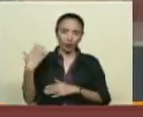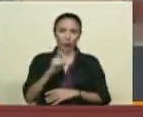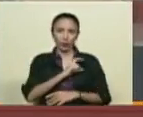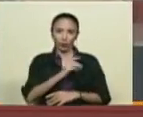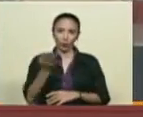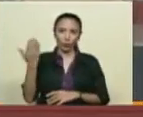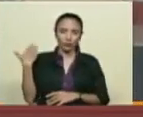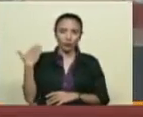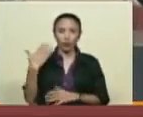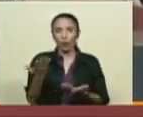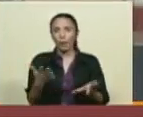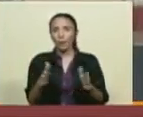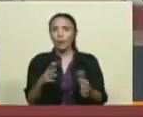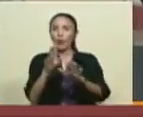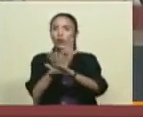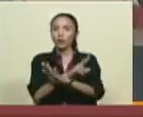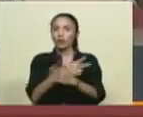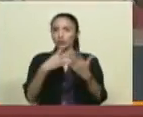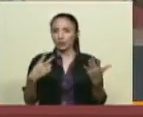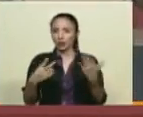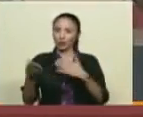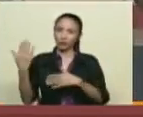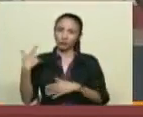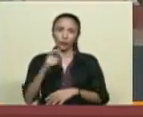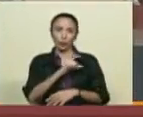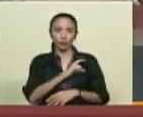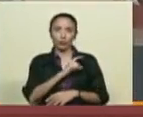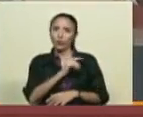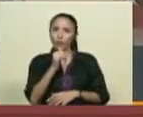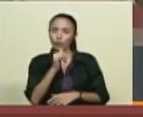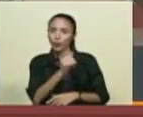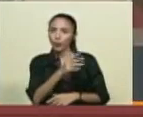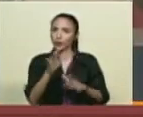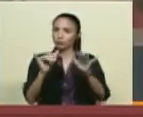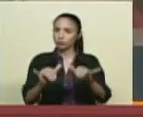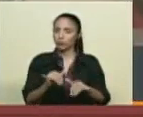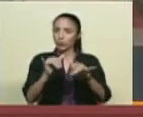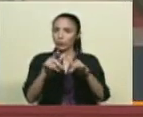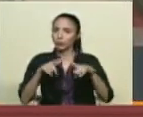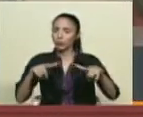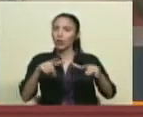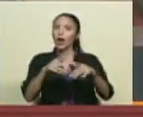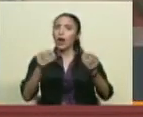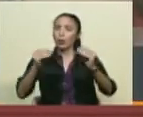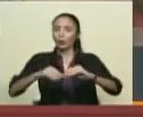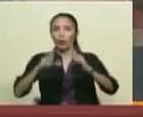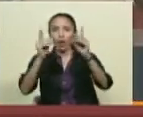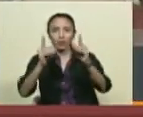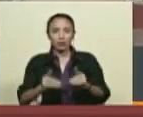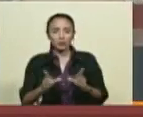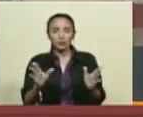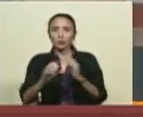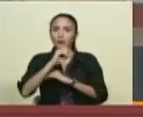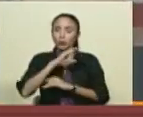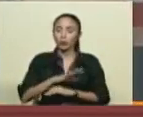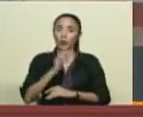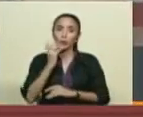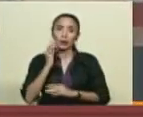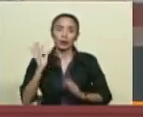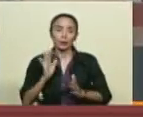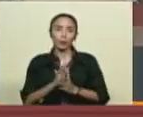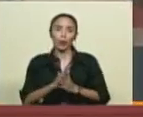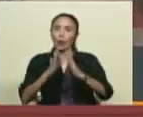17 de ese mes, yo vine aquí a informarle a usted que se había logrado esta decisión histórica de la declaración